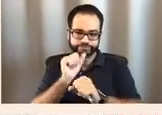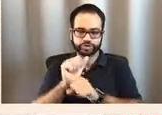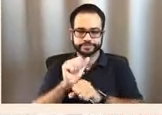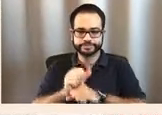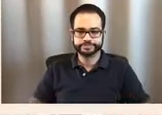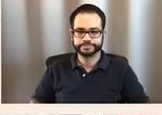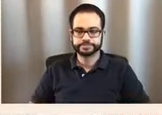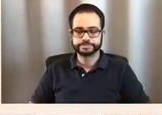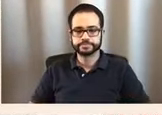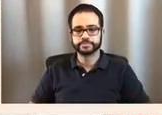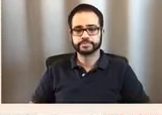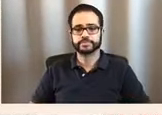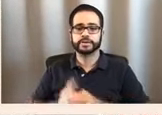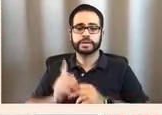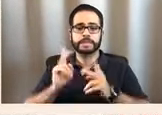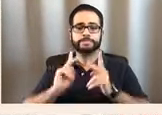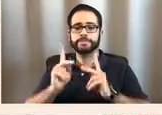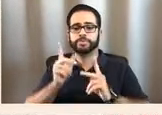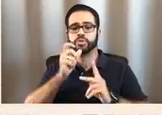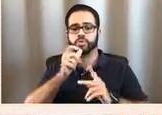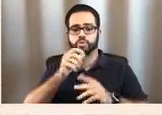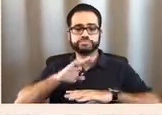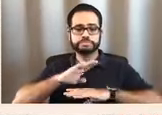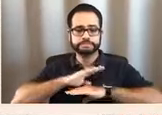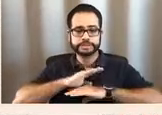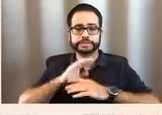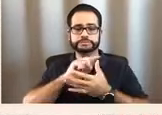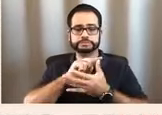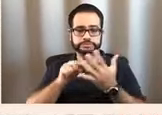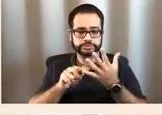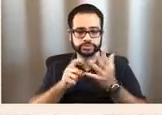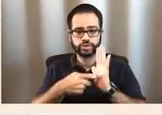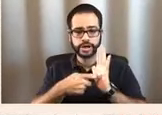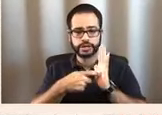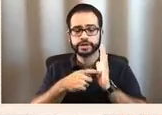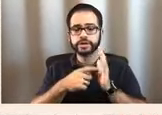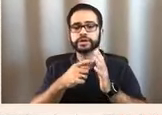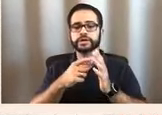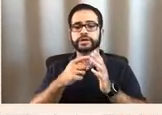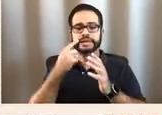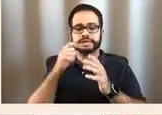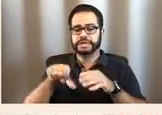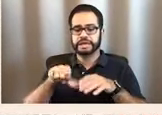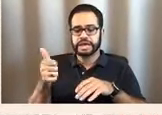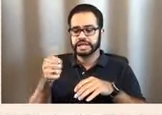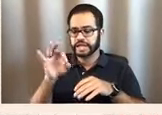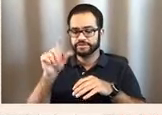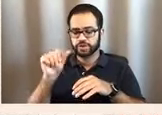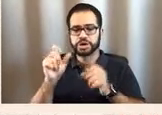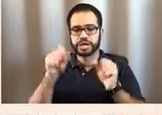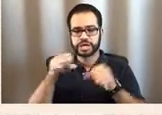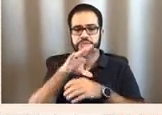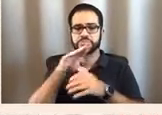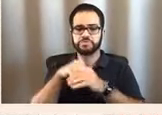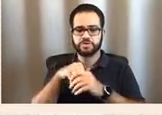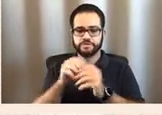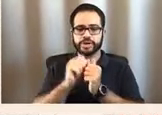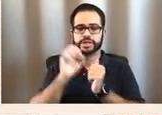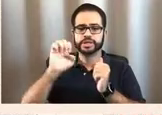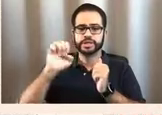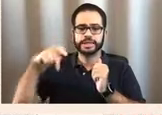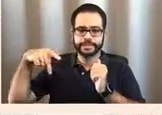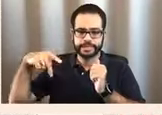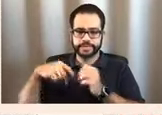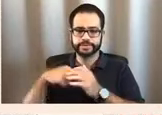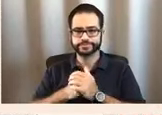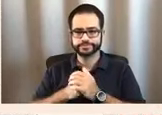Individuals meeting the criteria in any Florida county may be considered for participation in the EEP project.